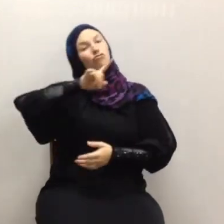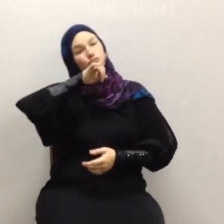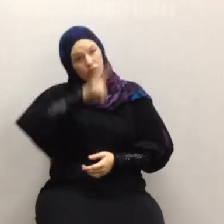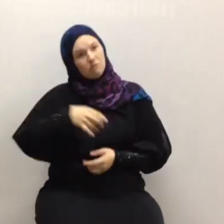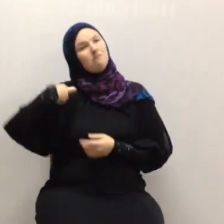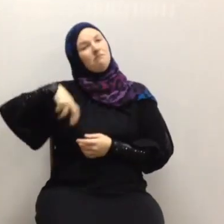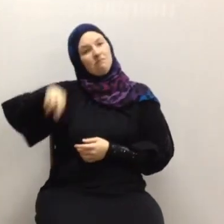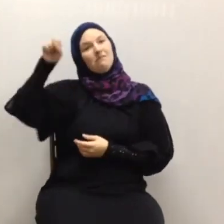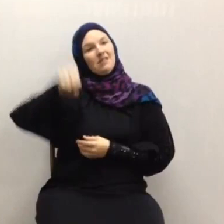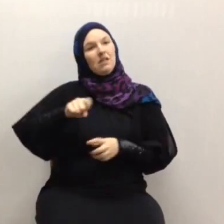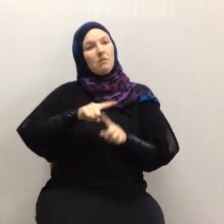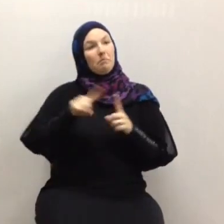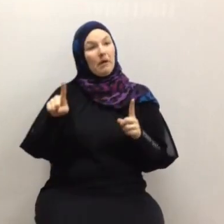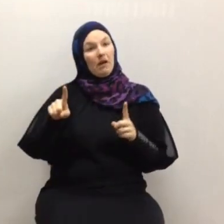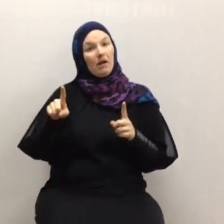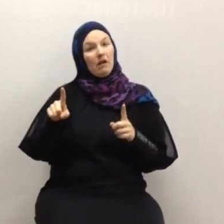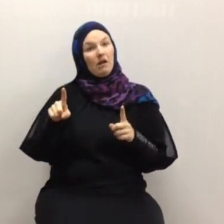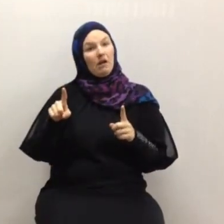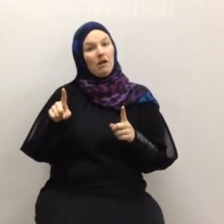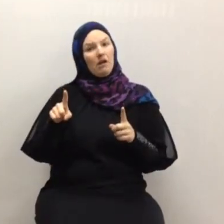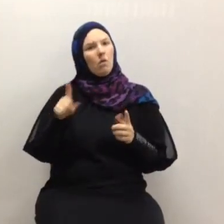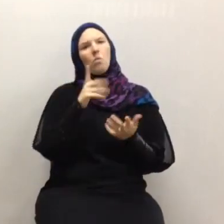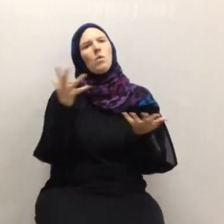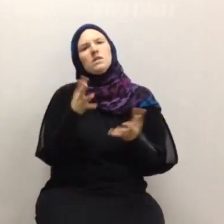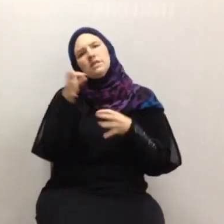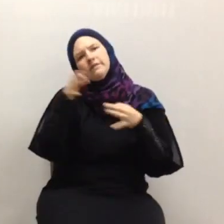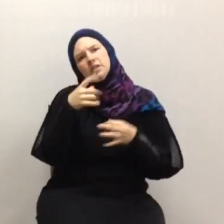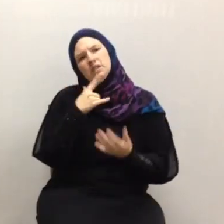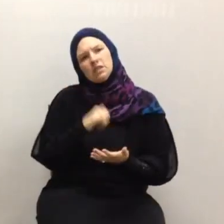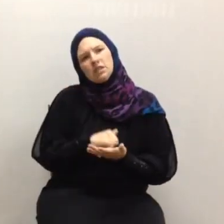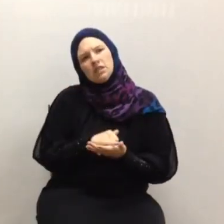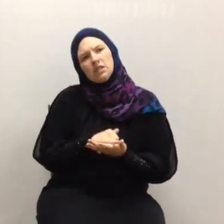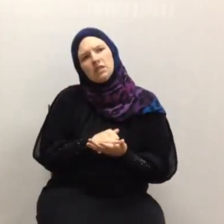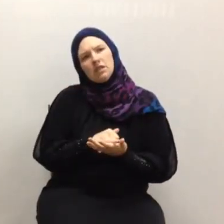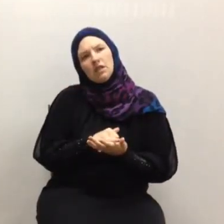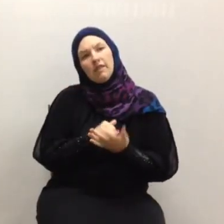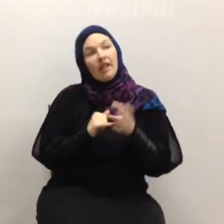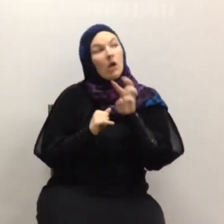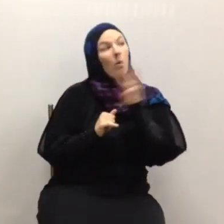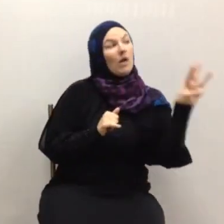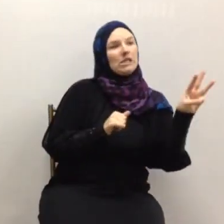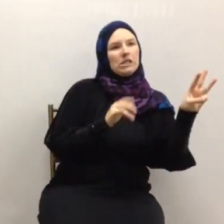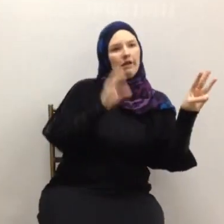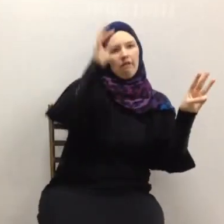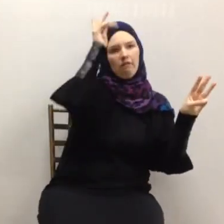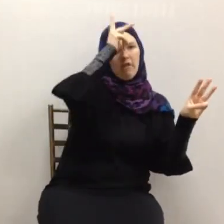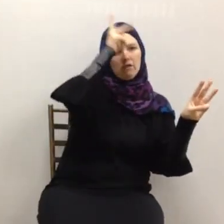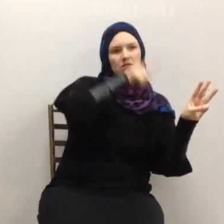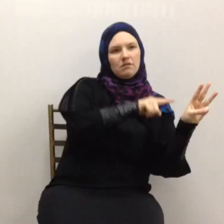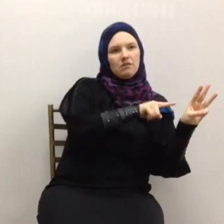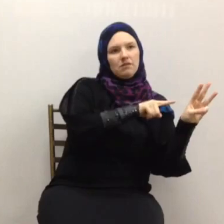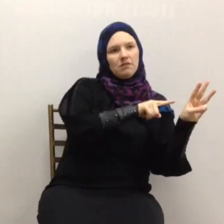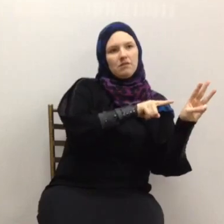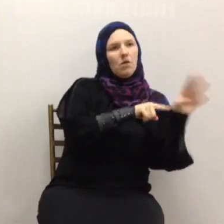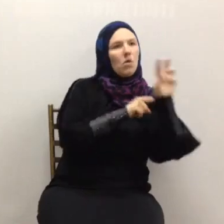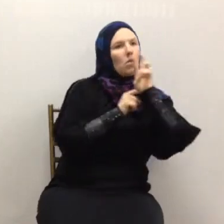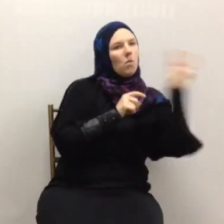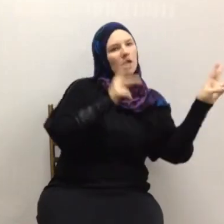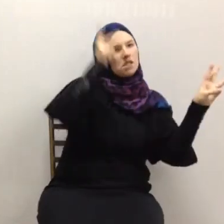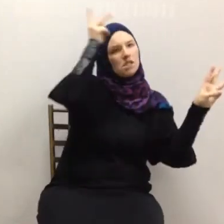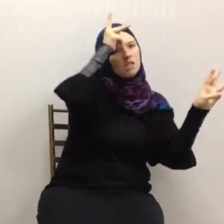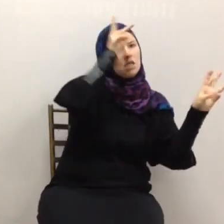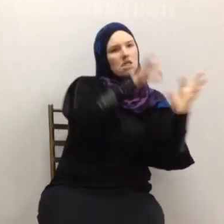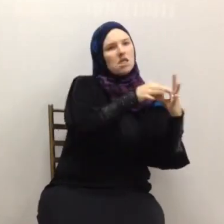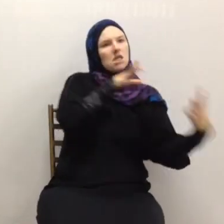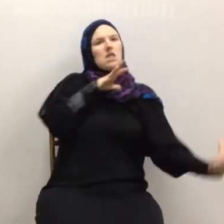definition? It's according to the Western definition. Why did the West divorce religion? Why did they